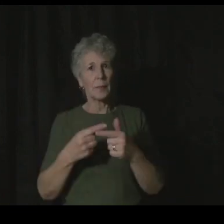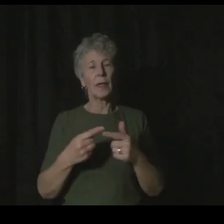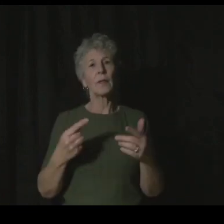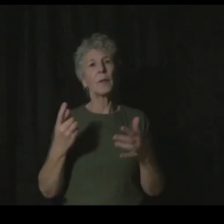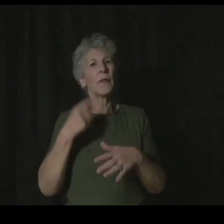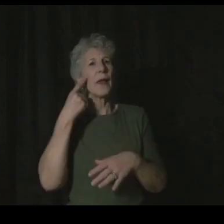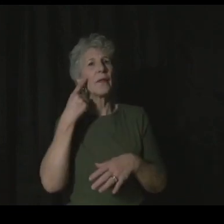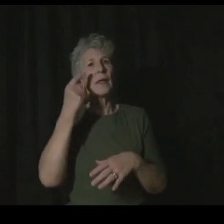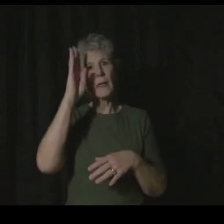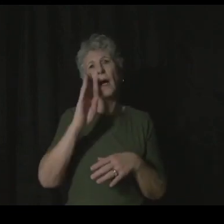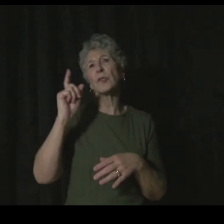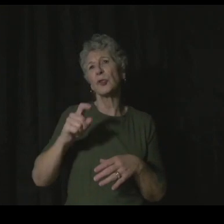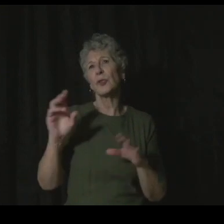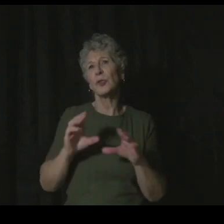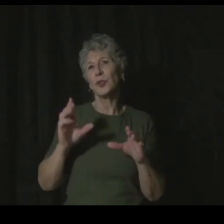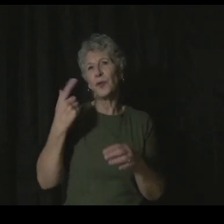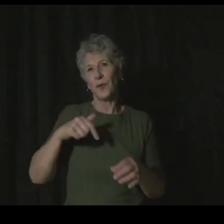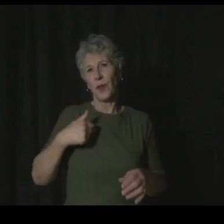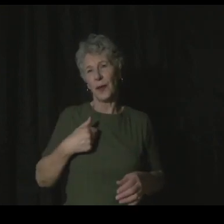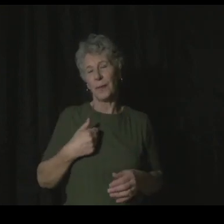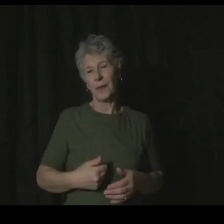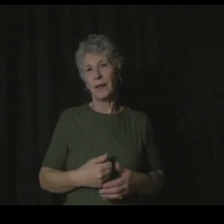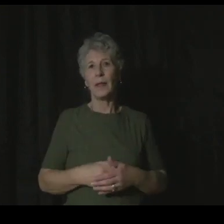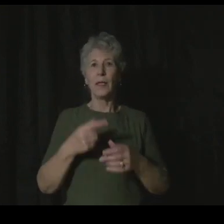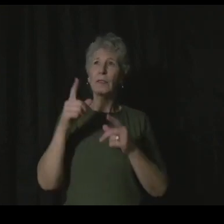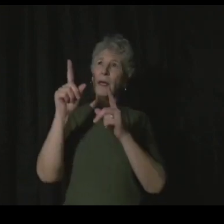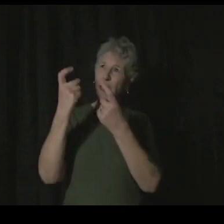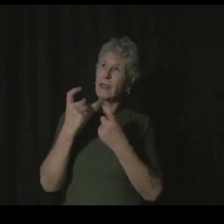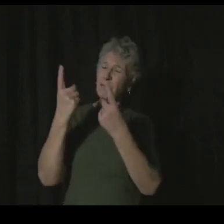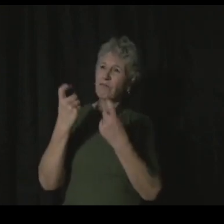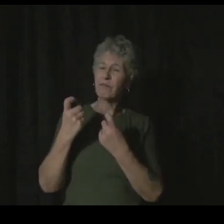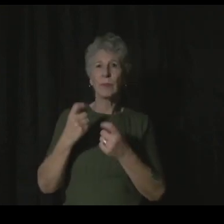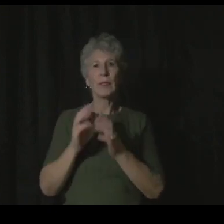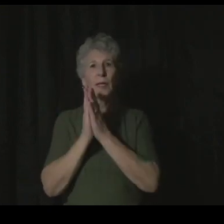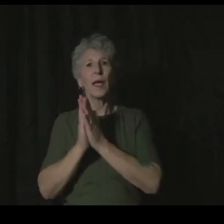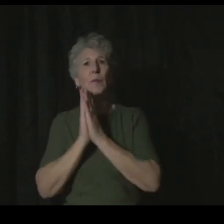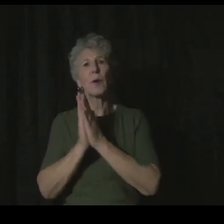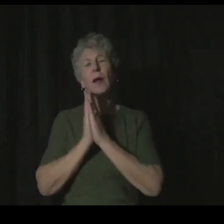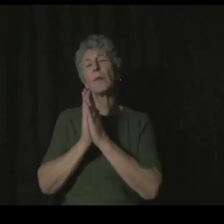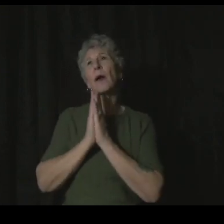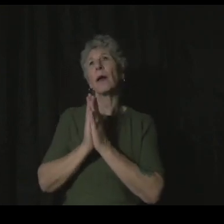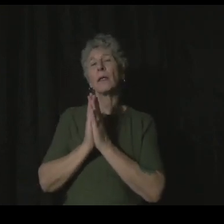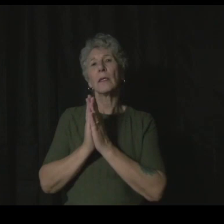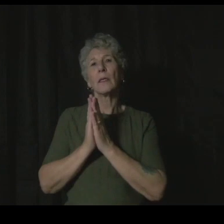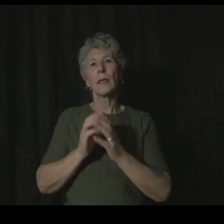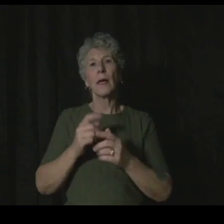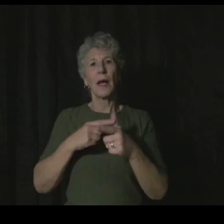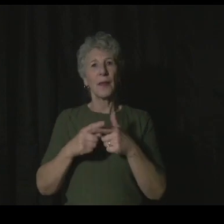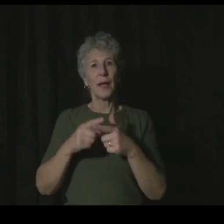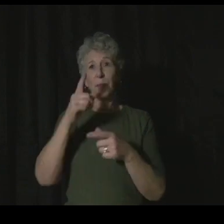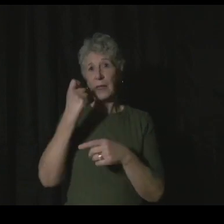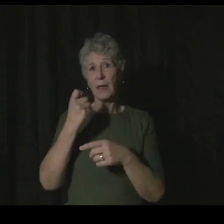they think God ought to do for them. And so they ask him to do it. They even pray fervently. And then because